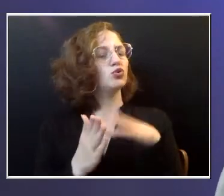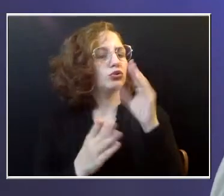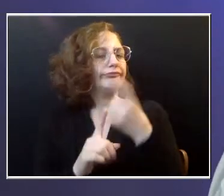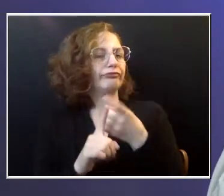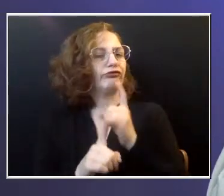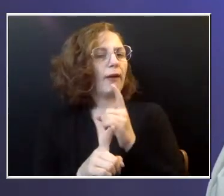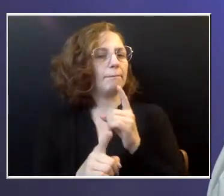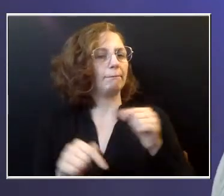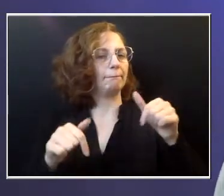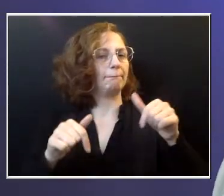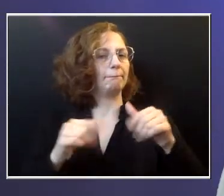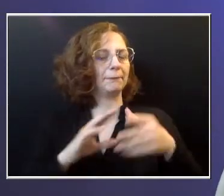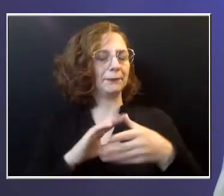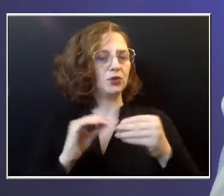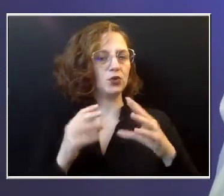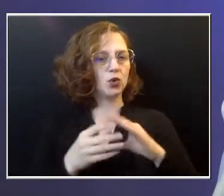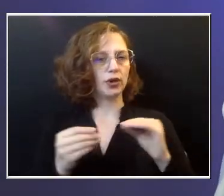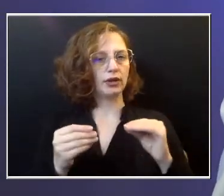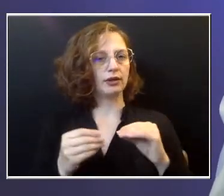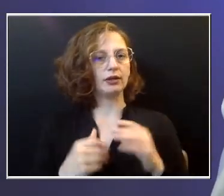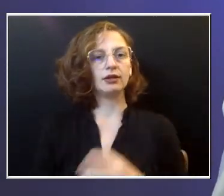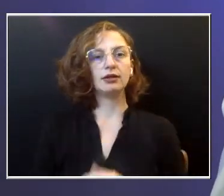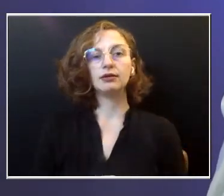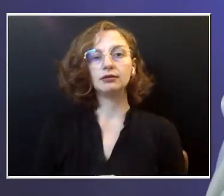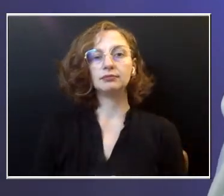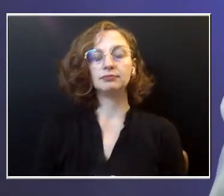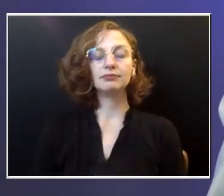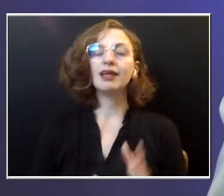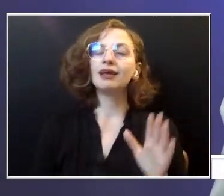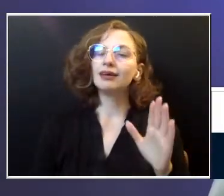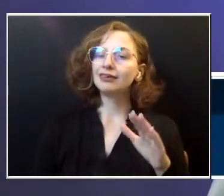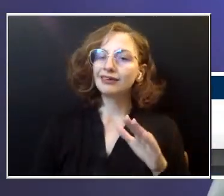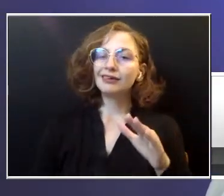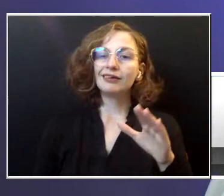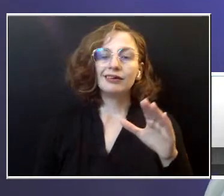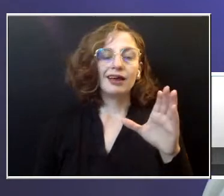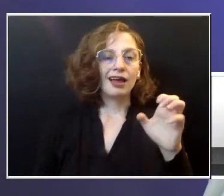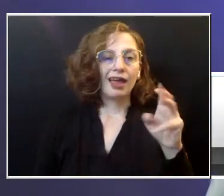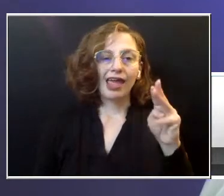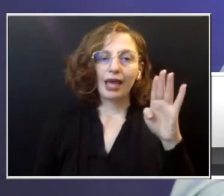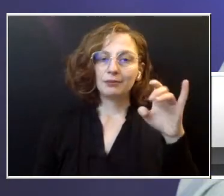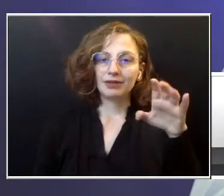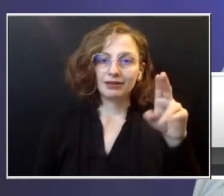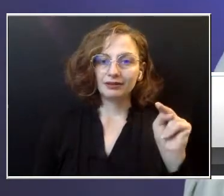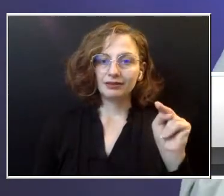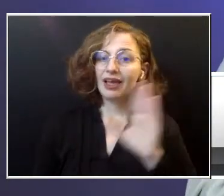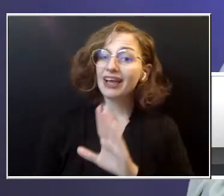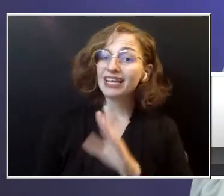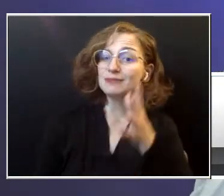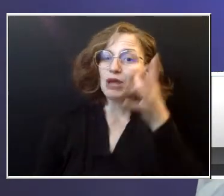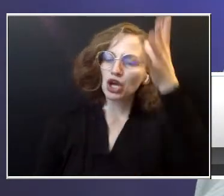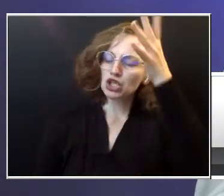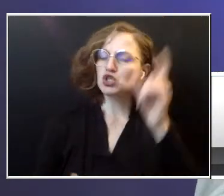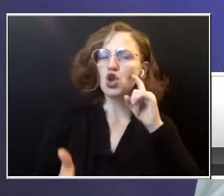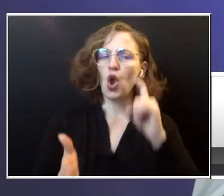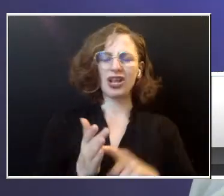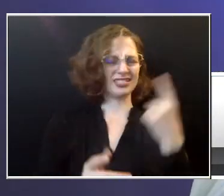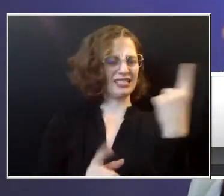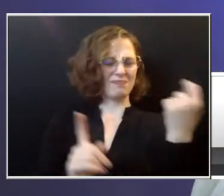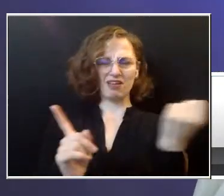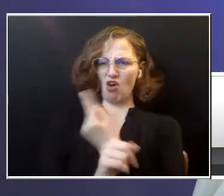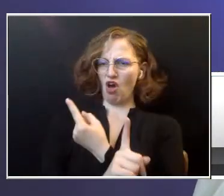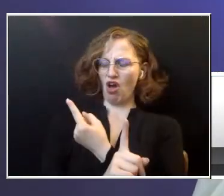they noticed something wasn't right with Camden. I think that's the most important thing. Know your children, pay attention, just listen to